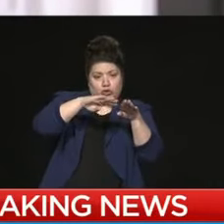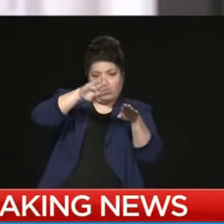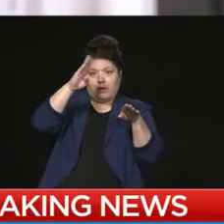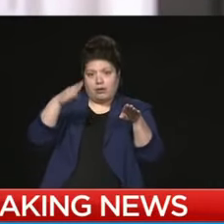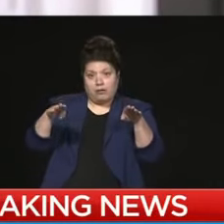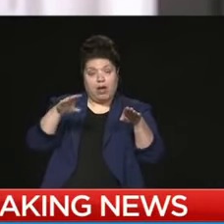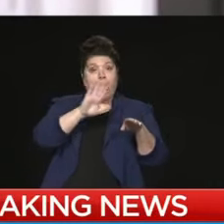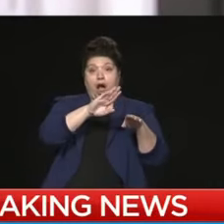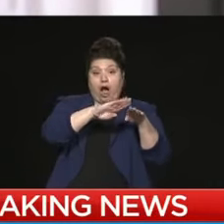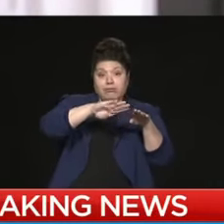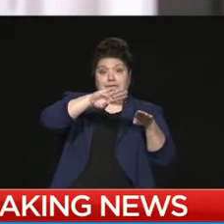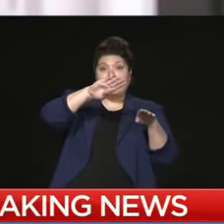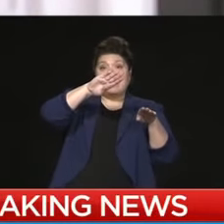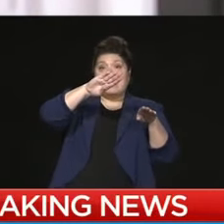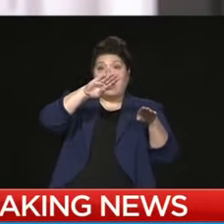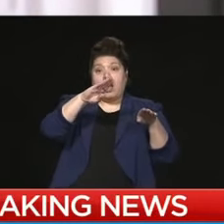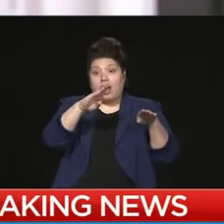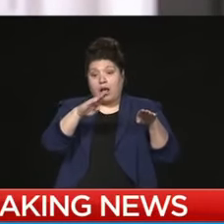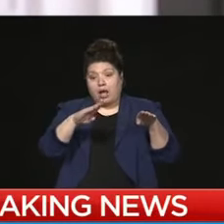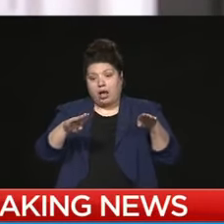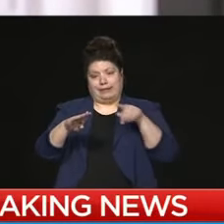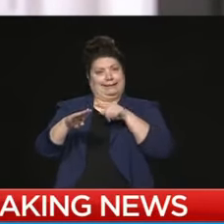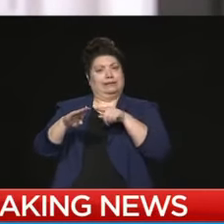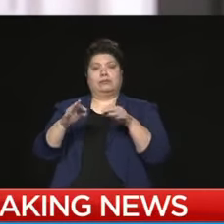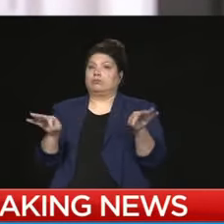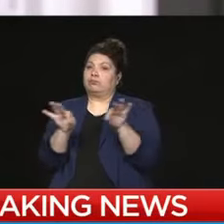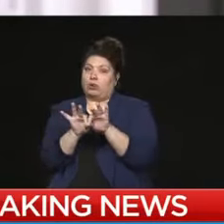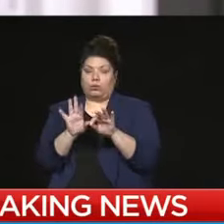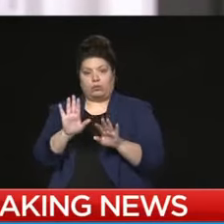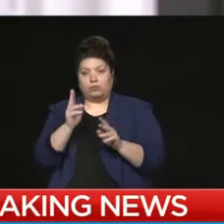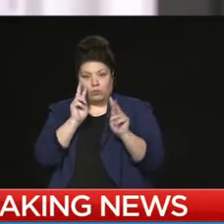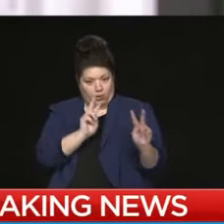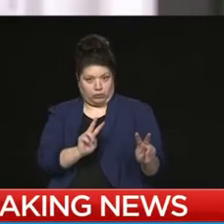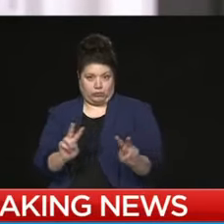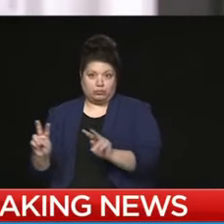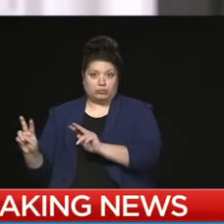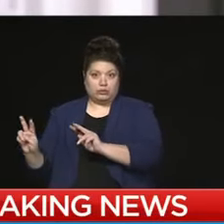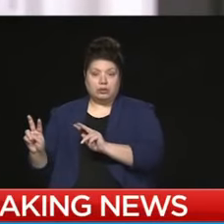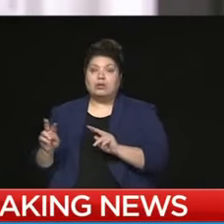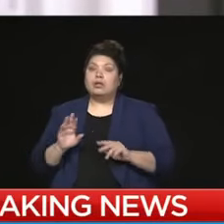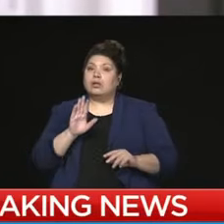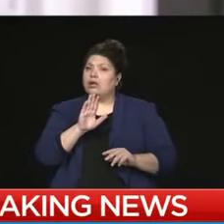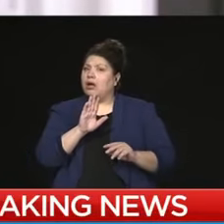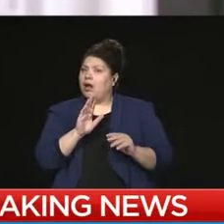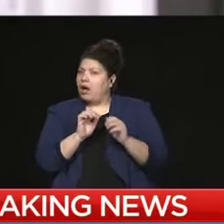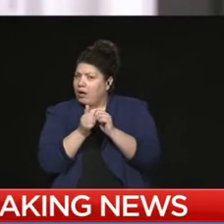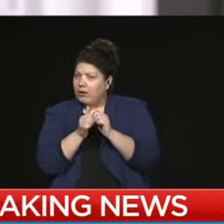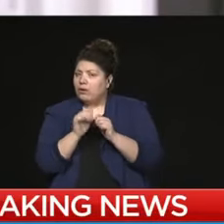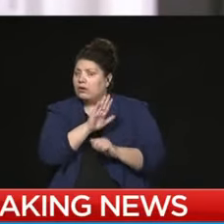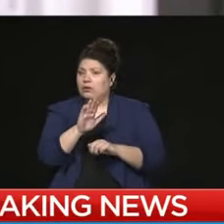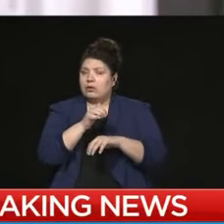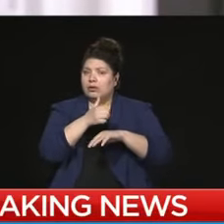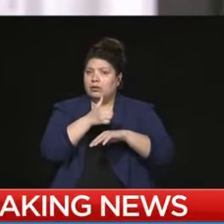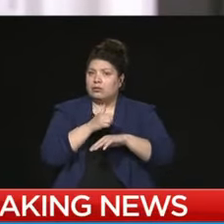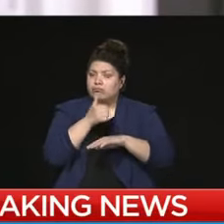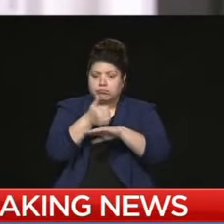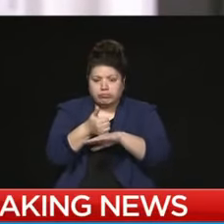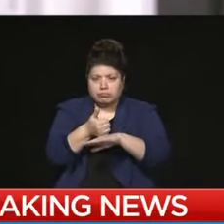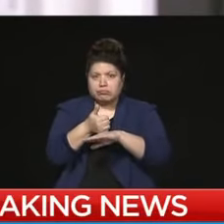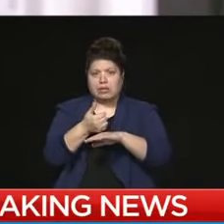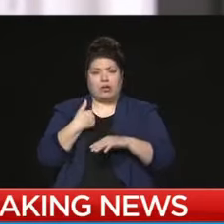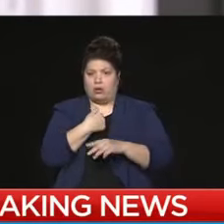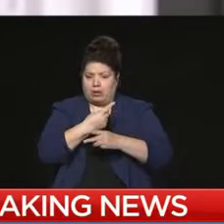in cases will be an important piece of it. But I think what's even more important is the measures that we will have in place to